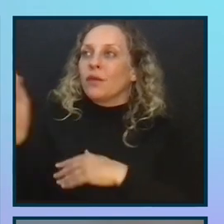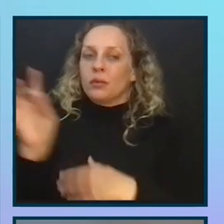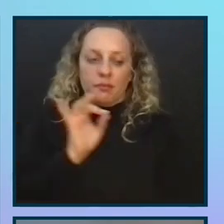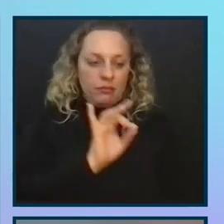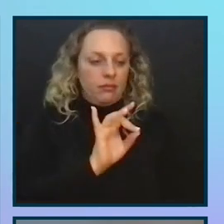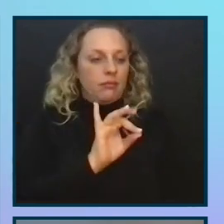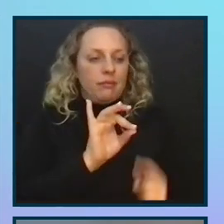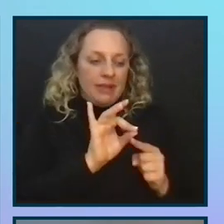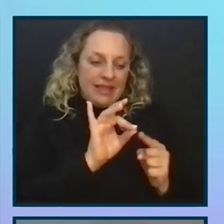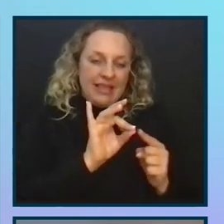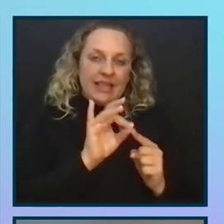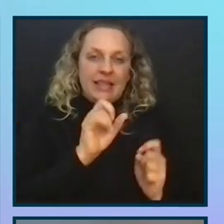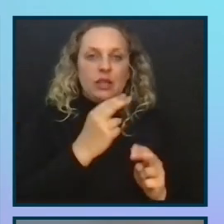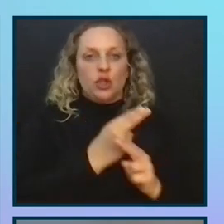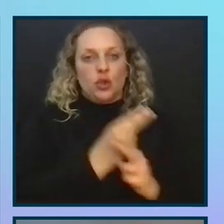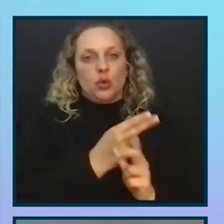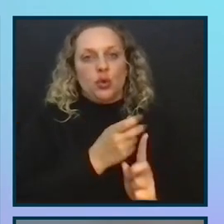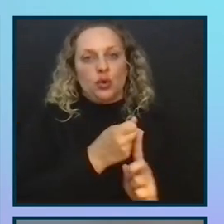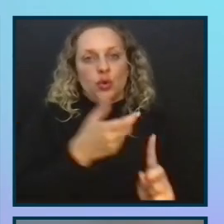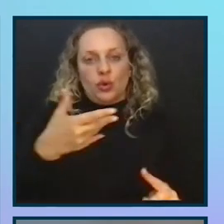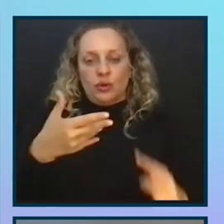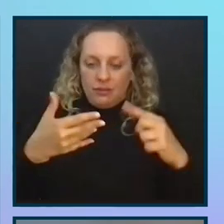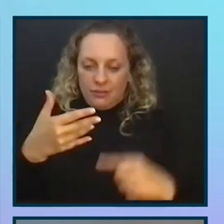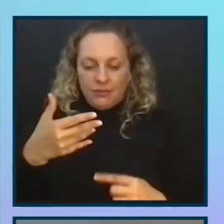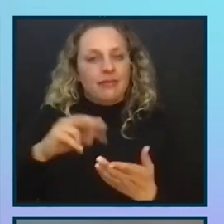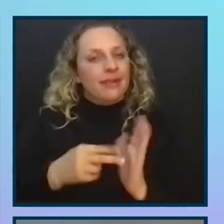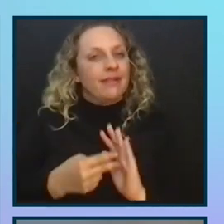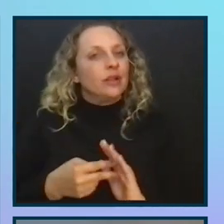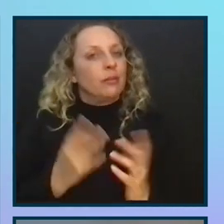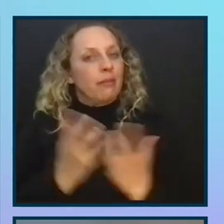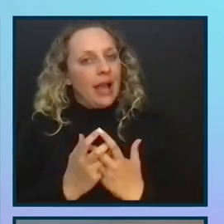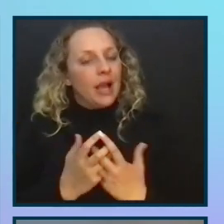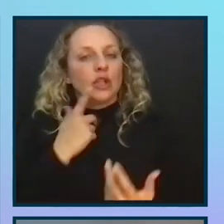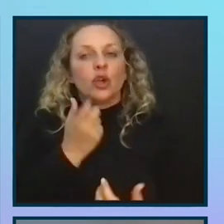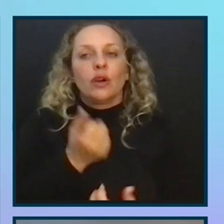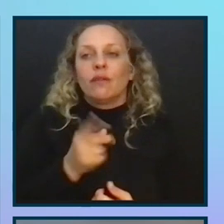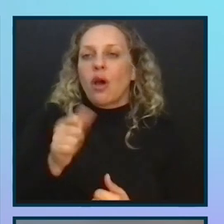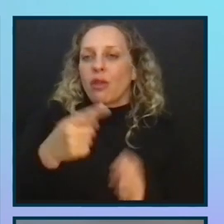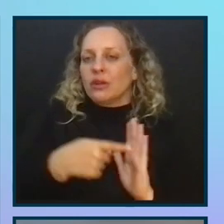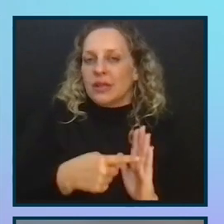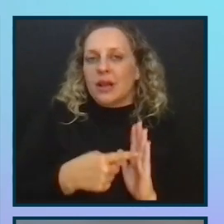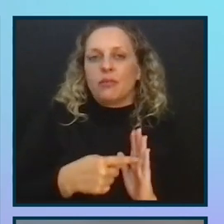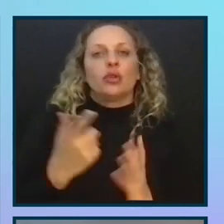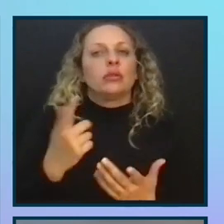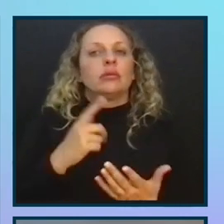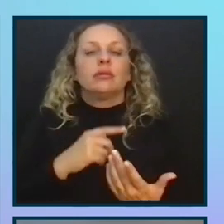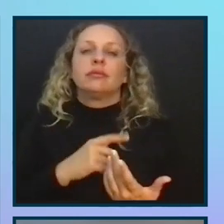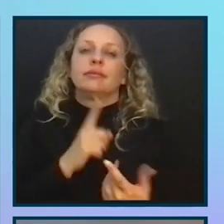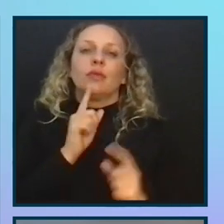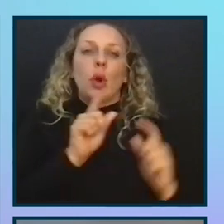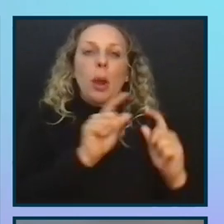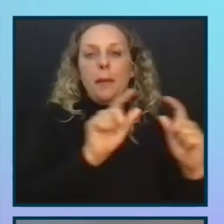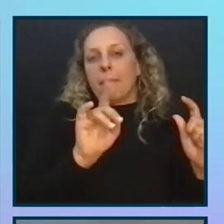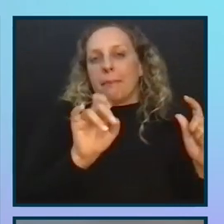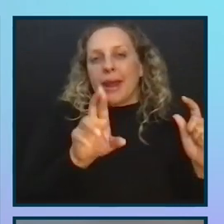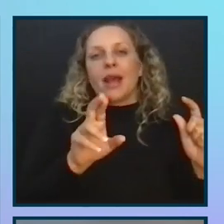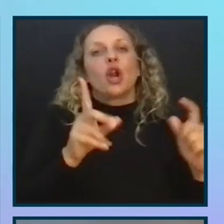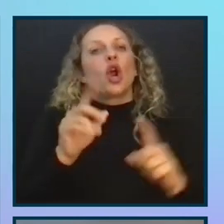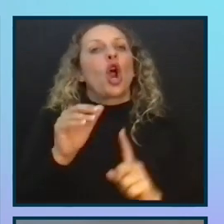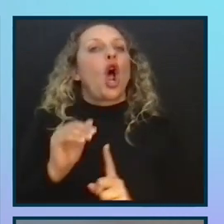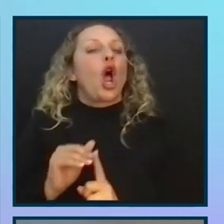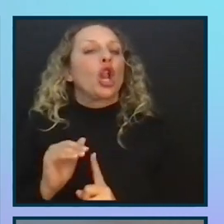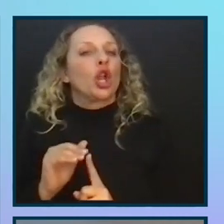need to make sure that the use case meets the definition. So a couple additional examples in addition to a banner are an alert